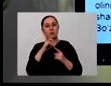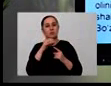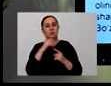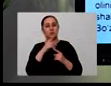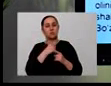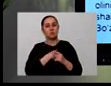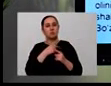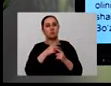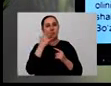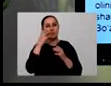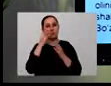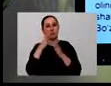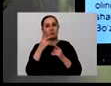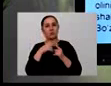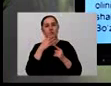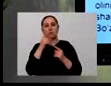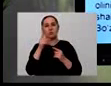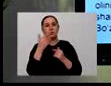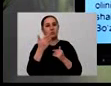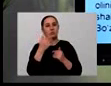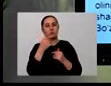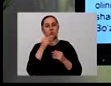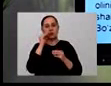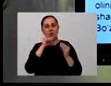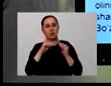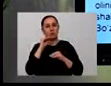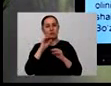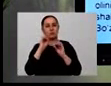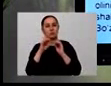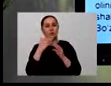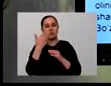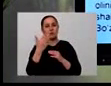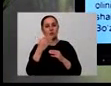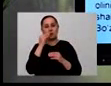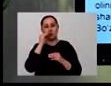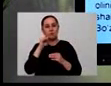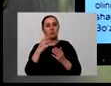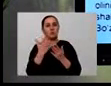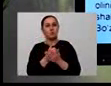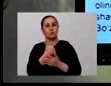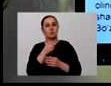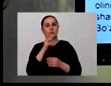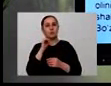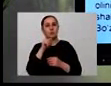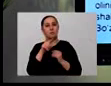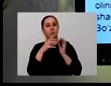sifatida qoralandi, unga kurakda turmaydigan ayblovlar bilan uni aybdor deb topishdi.